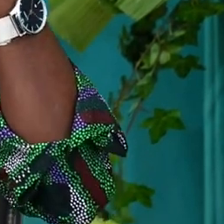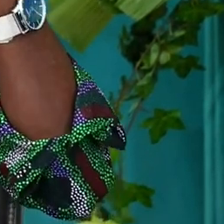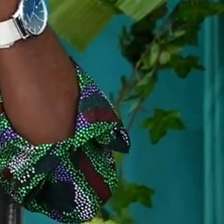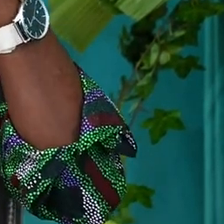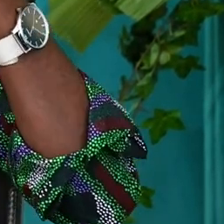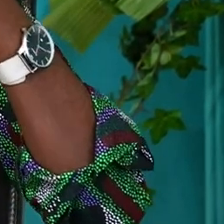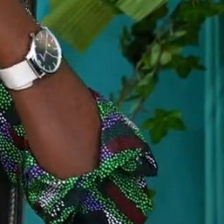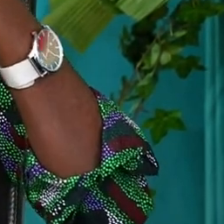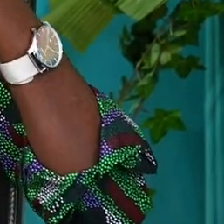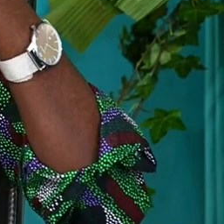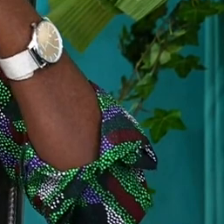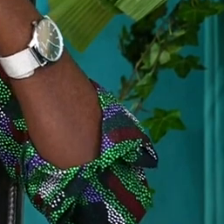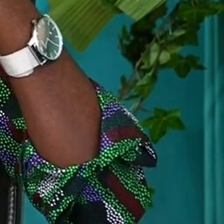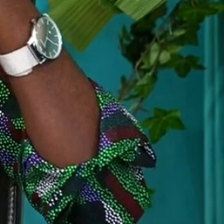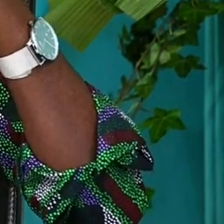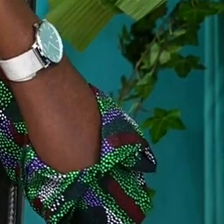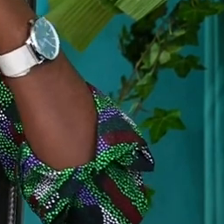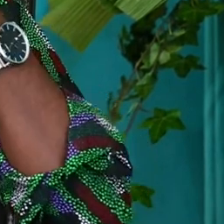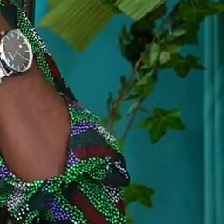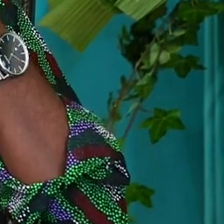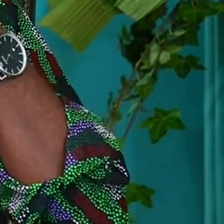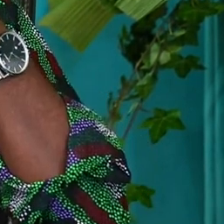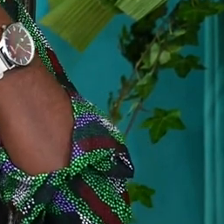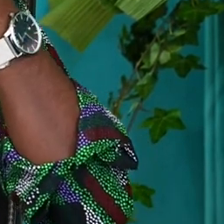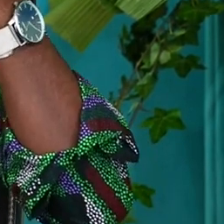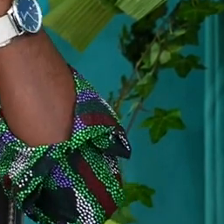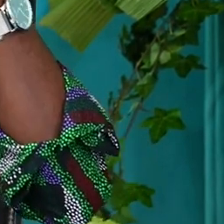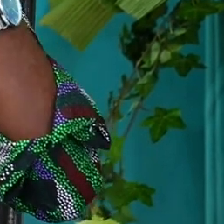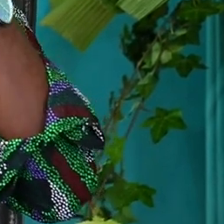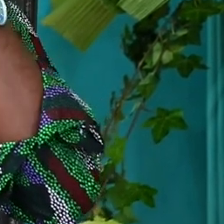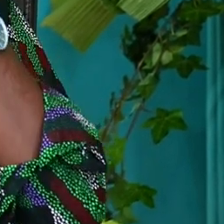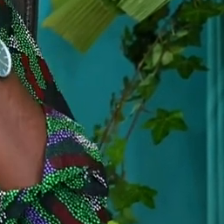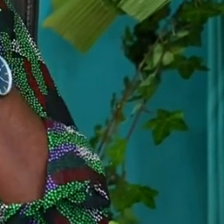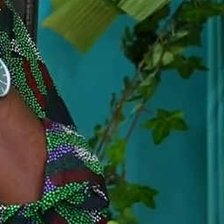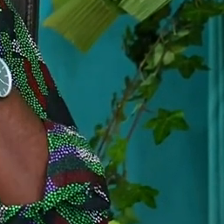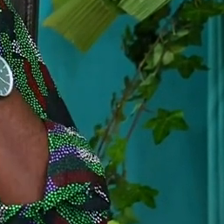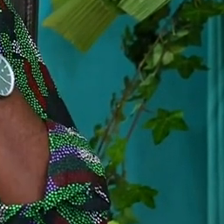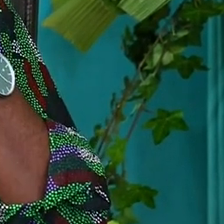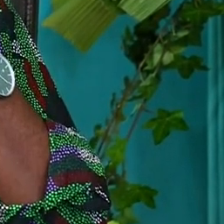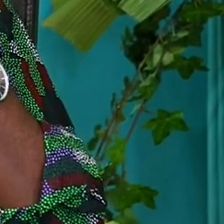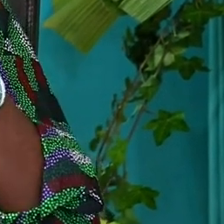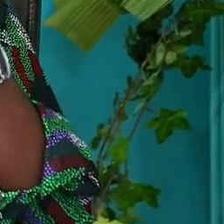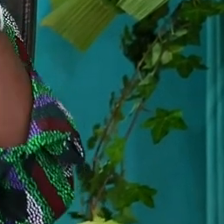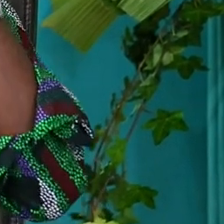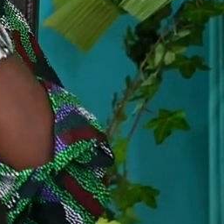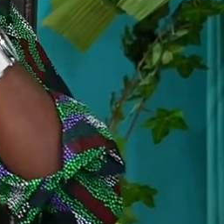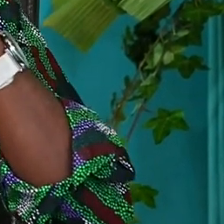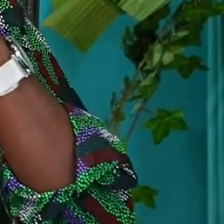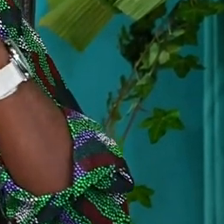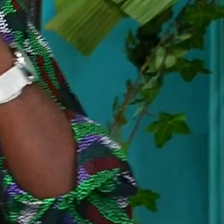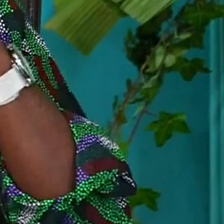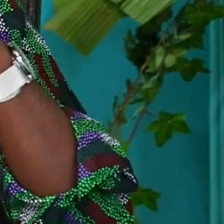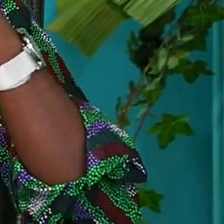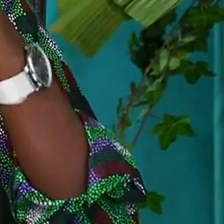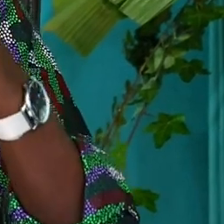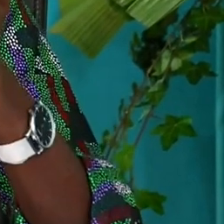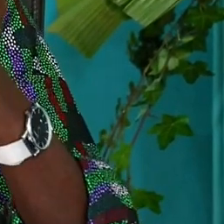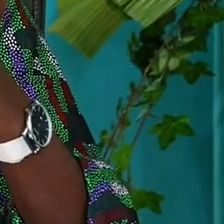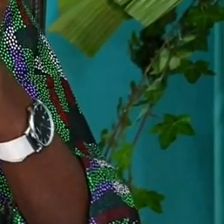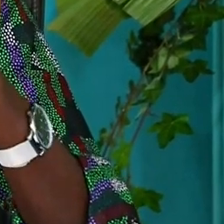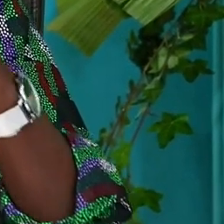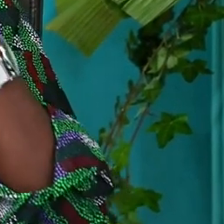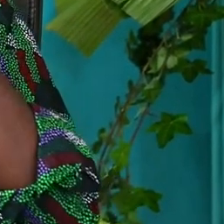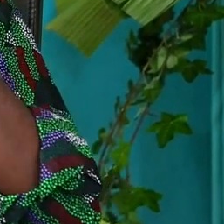that the children that are born are actually the speckled ones. And then afterwards, it's like, then the ones which are